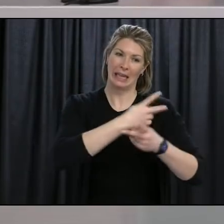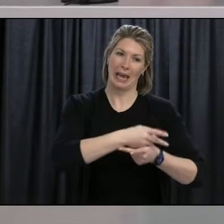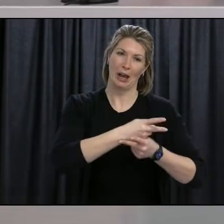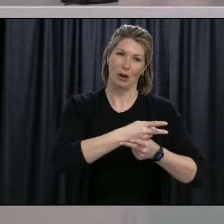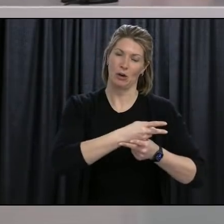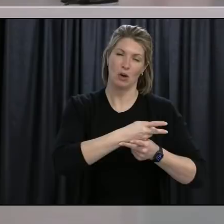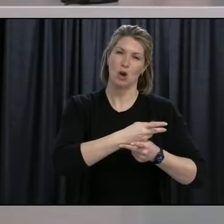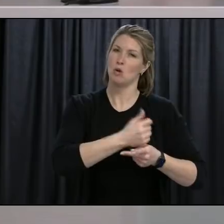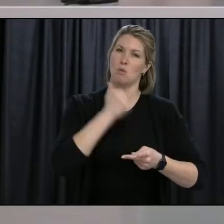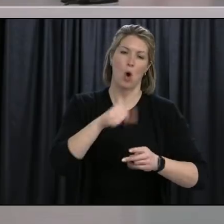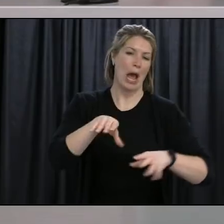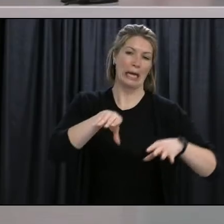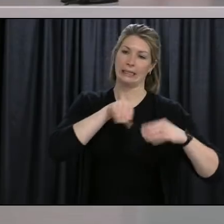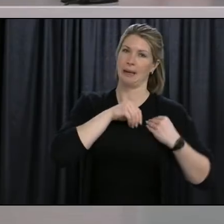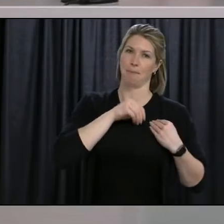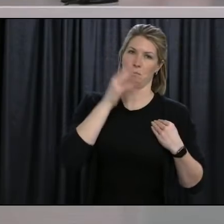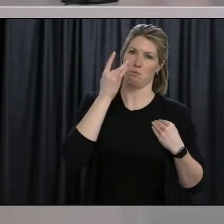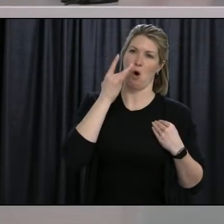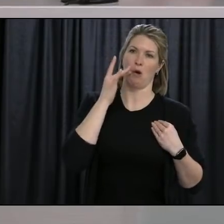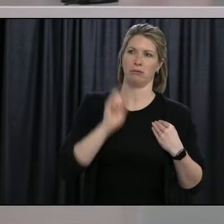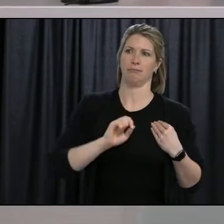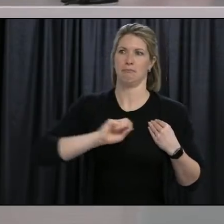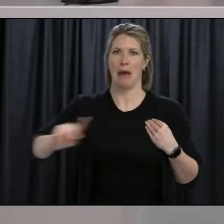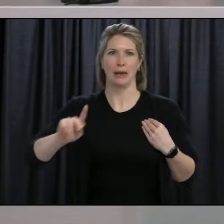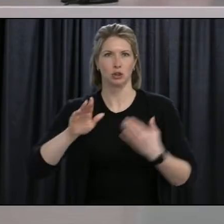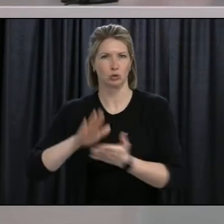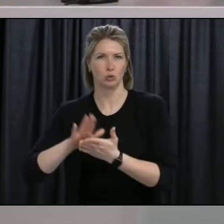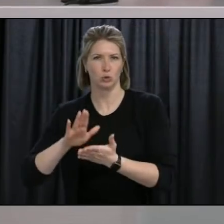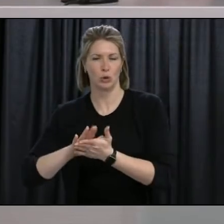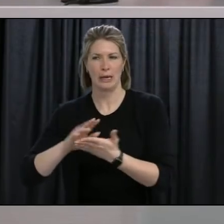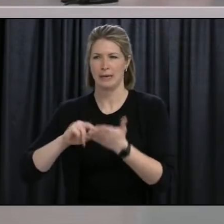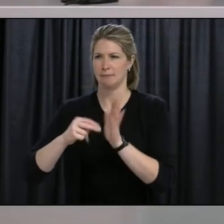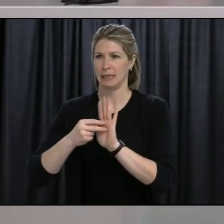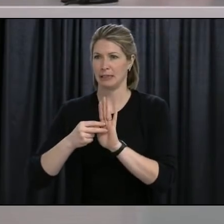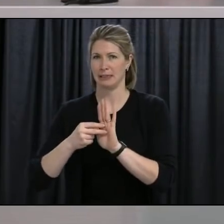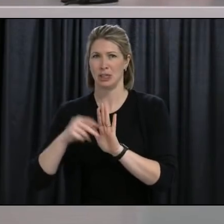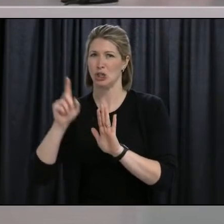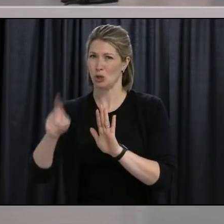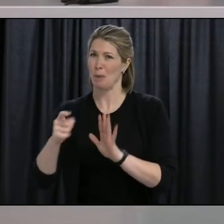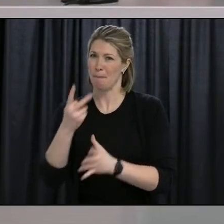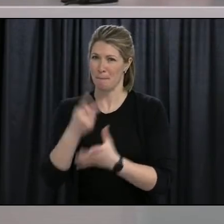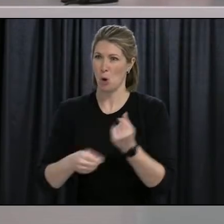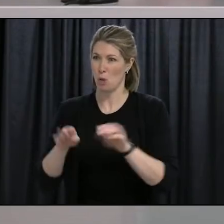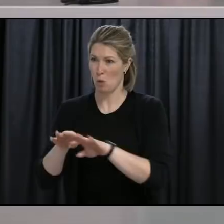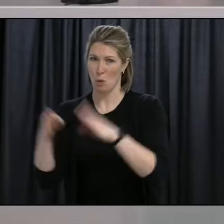they go to one, they can't go to the other, or are we allowing for both to be able to coincide?